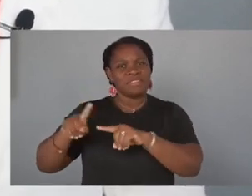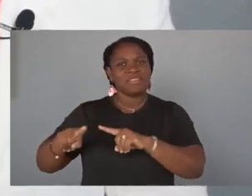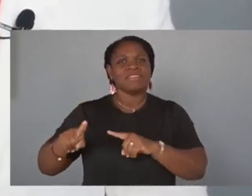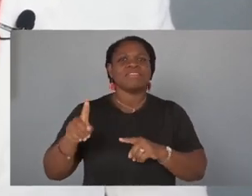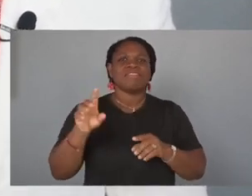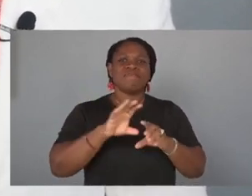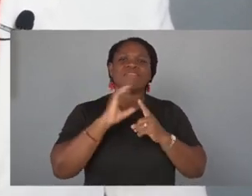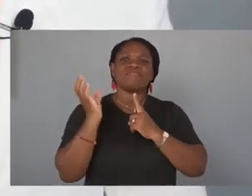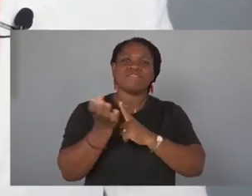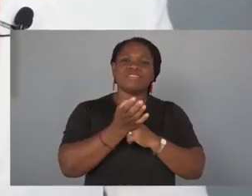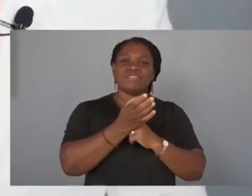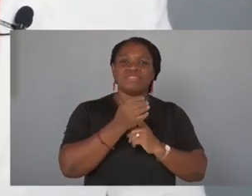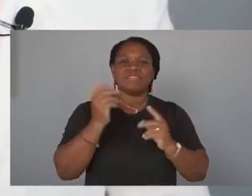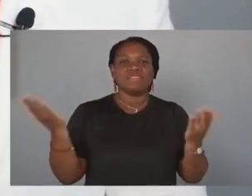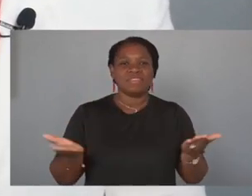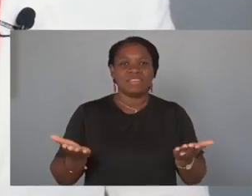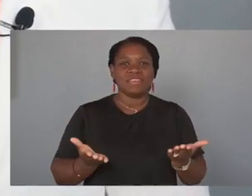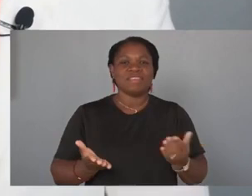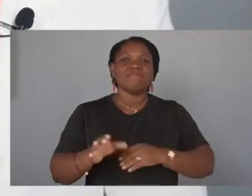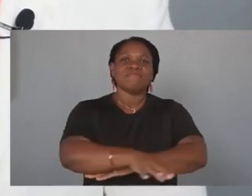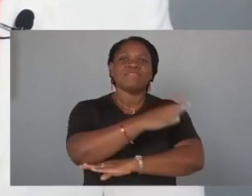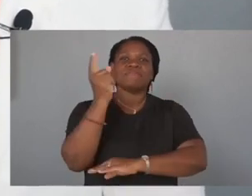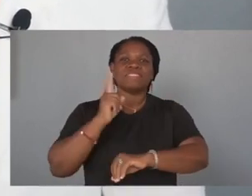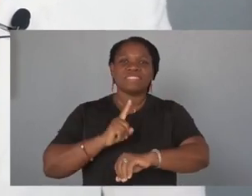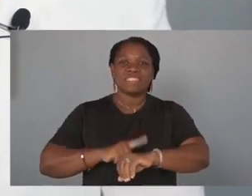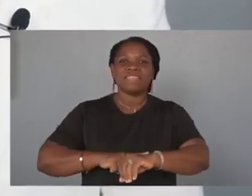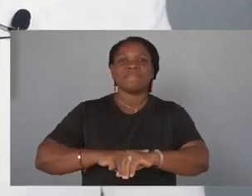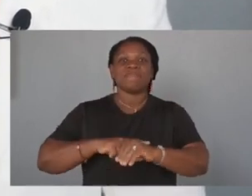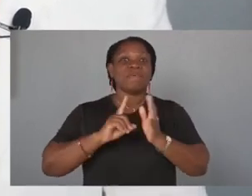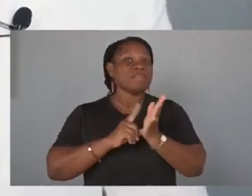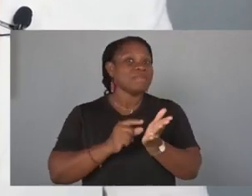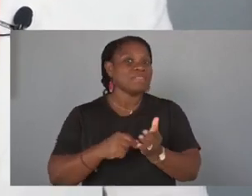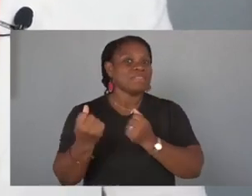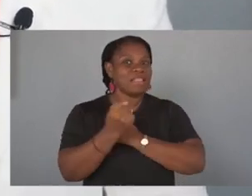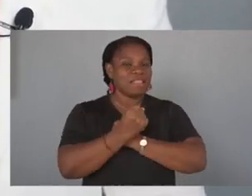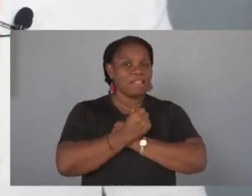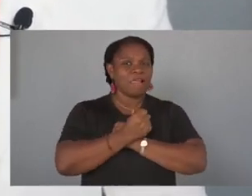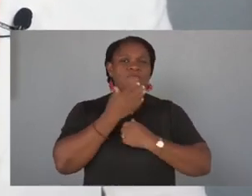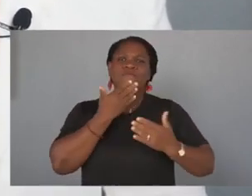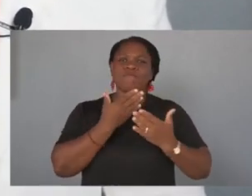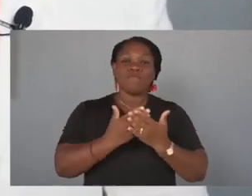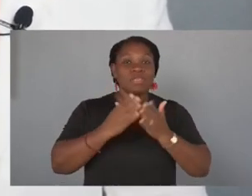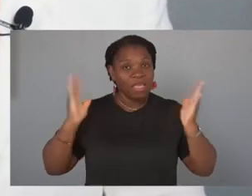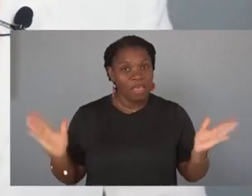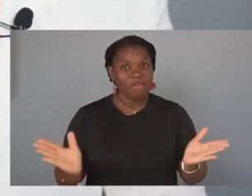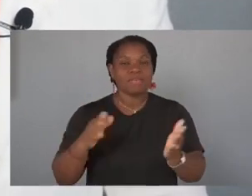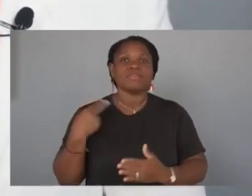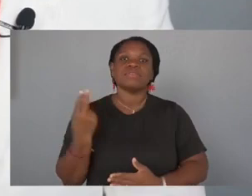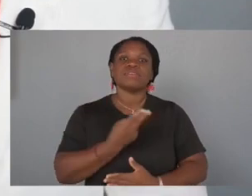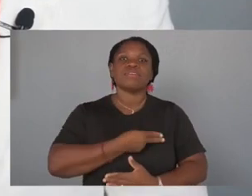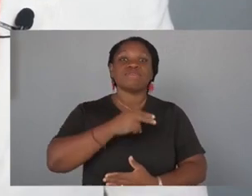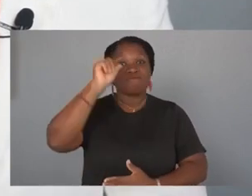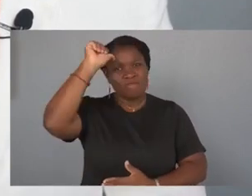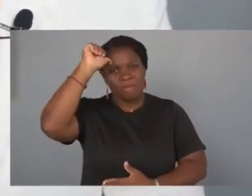within our federation. Christmas, with its timeless message of love, kindness and goodwill, encourages